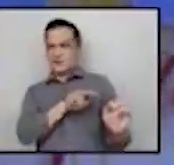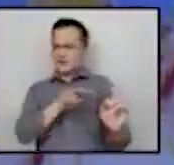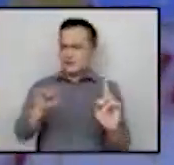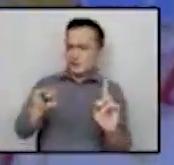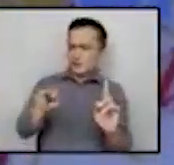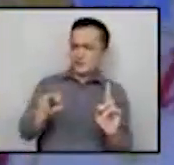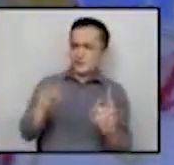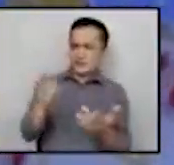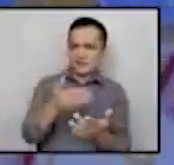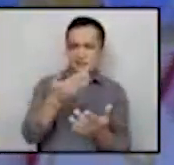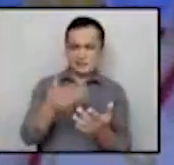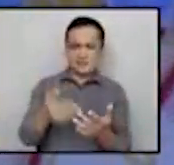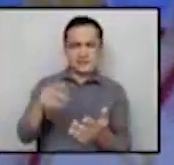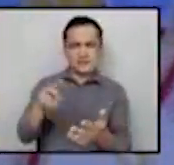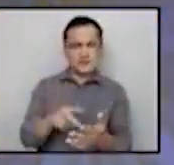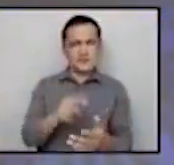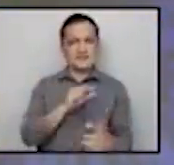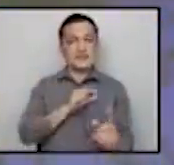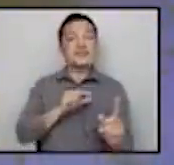in the dancing